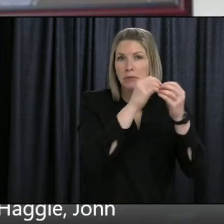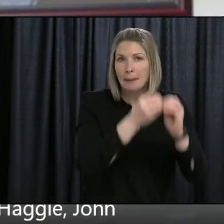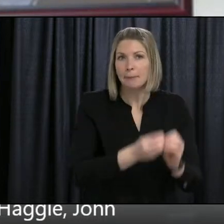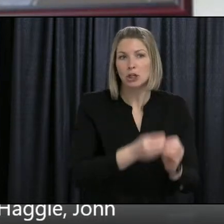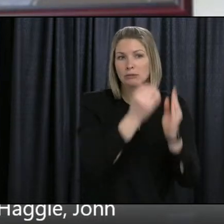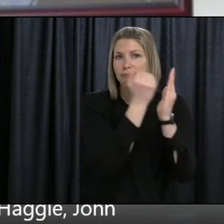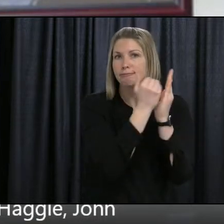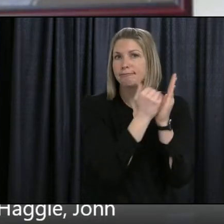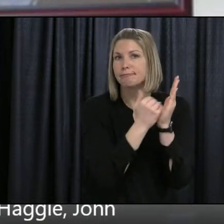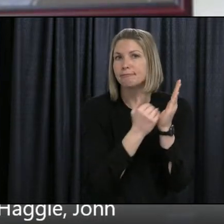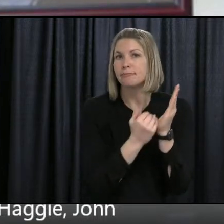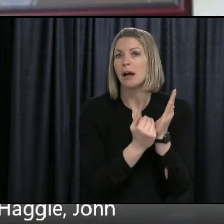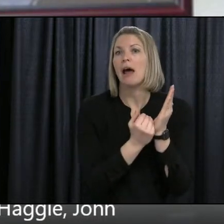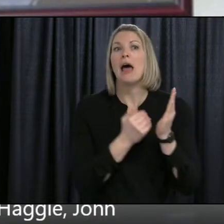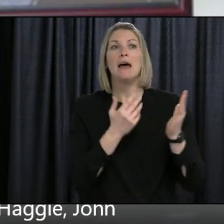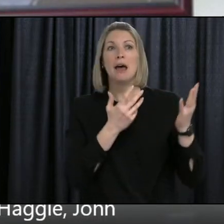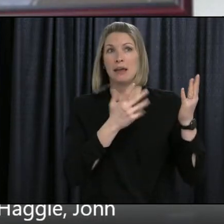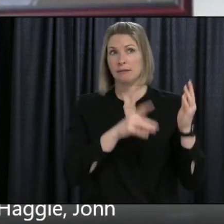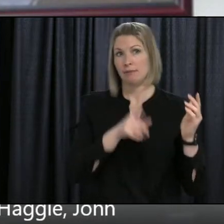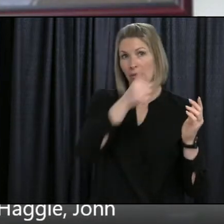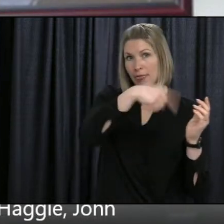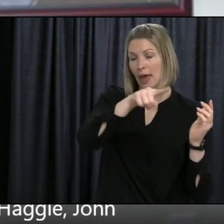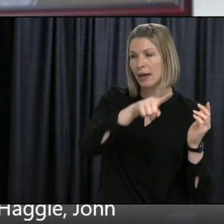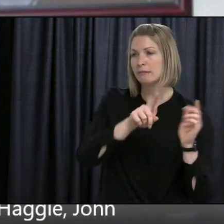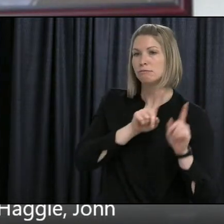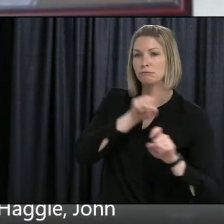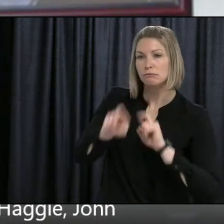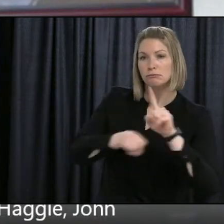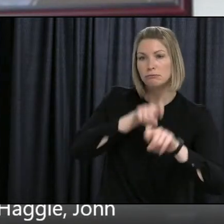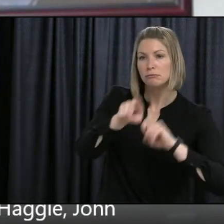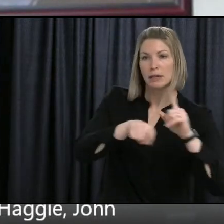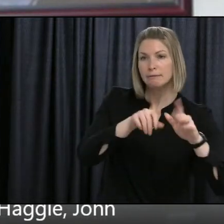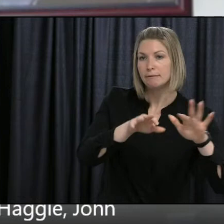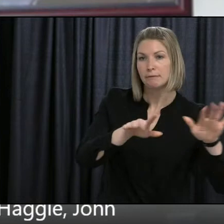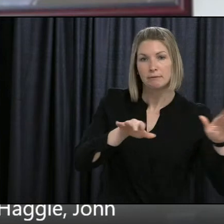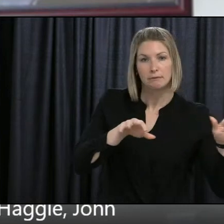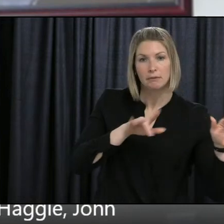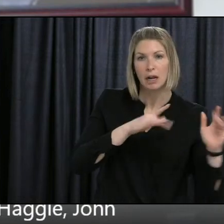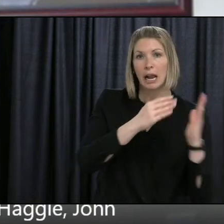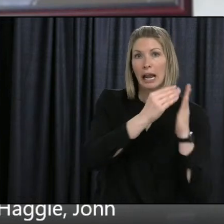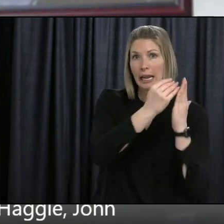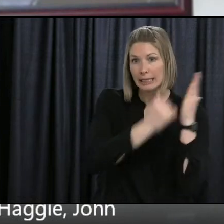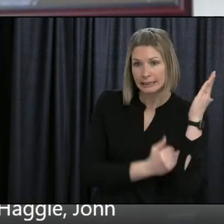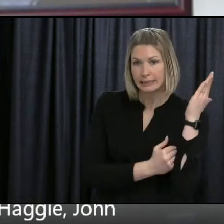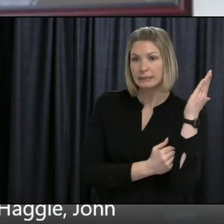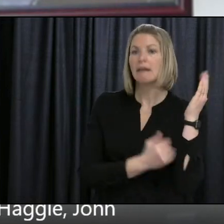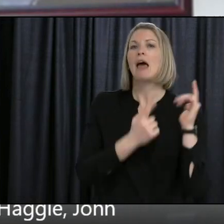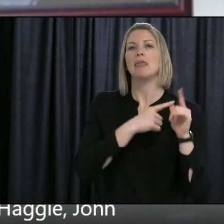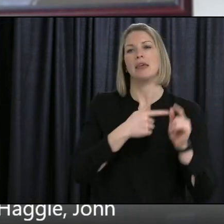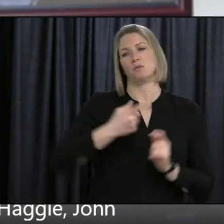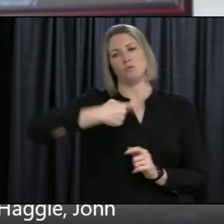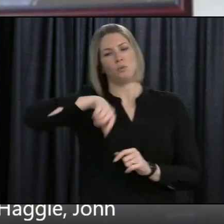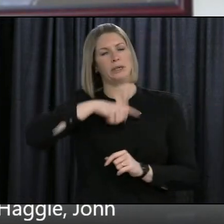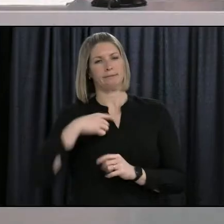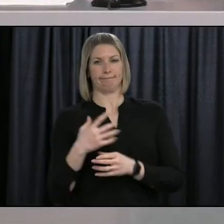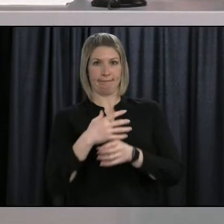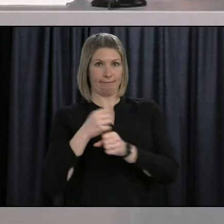they would be interested, because we have not, and I don't think there's any appetite to mandate vaccinations.